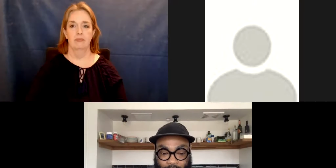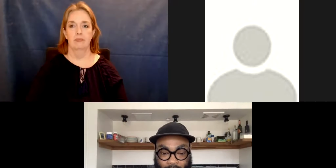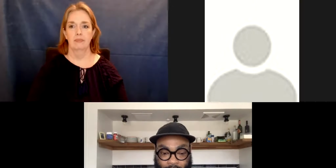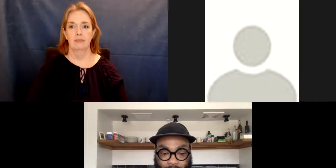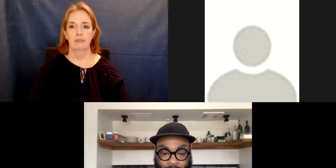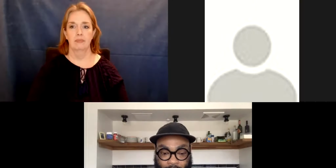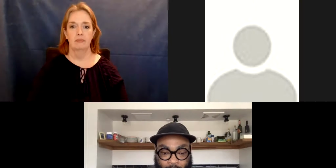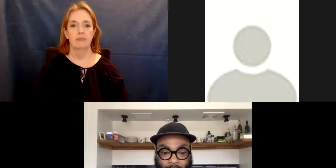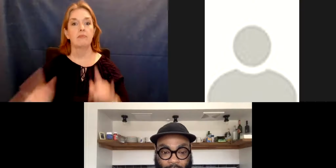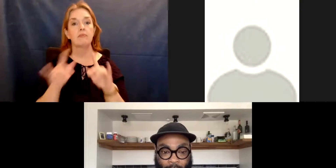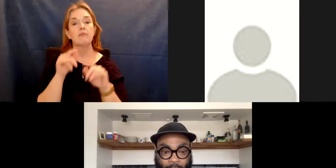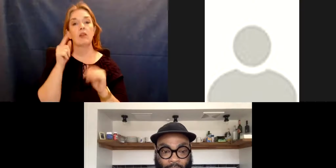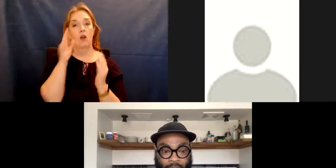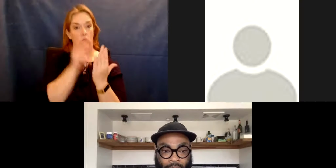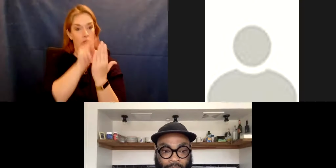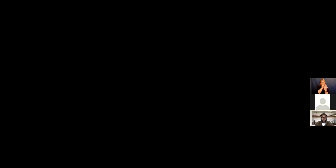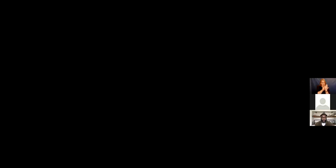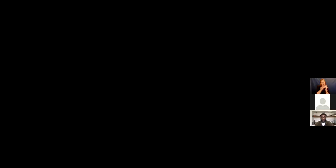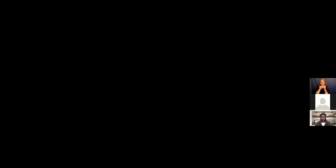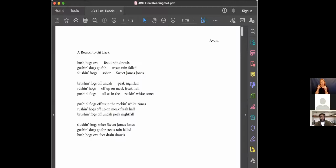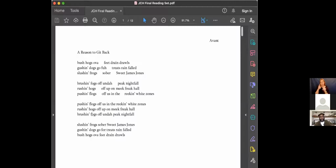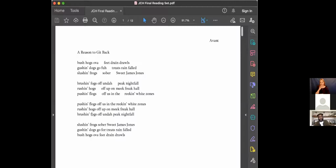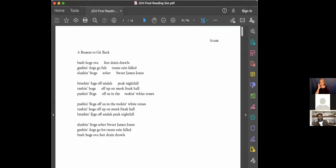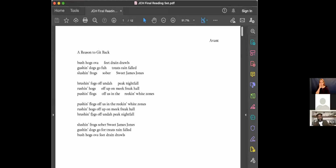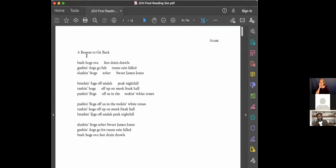while I read it and talk about it.